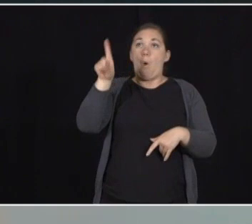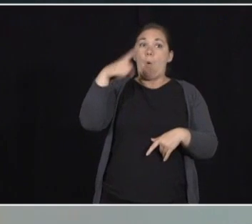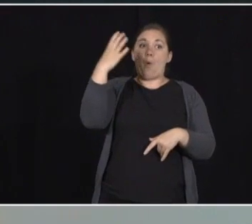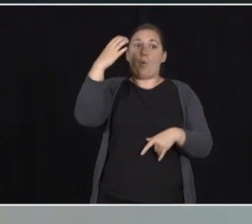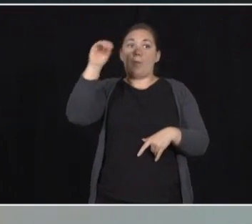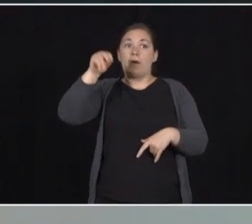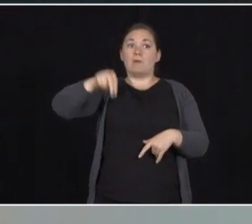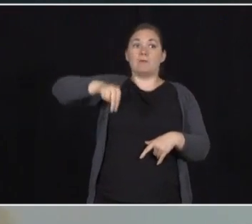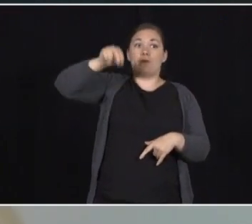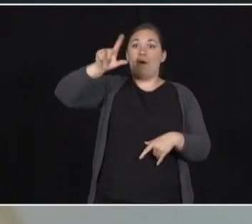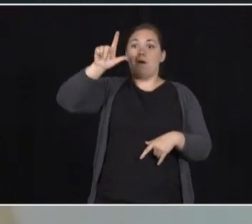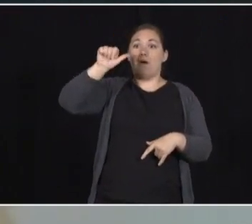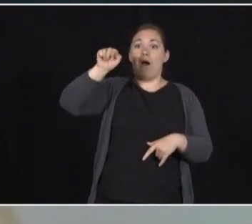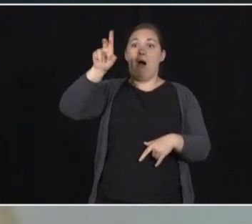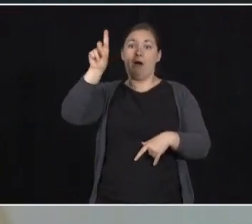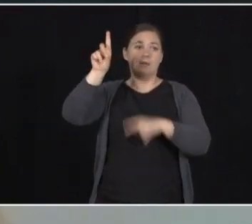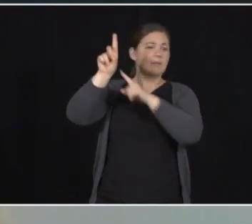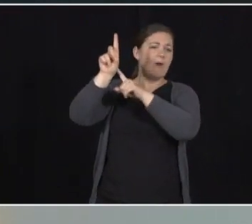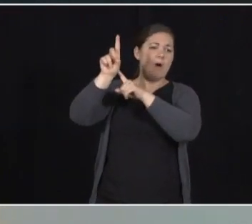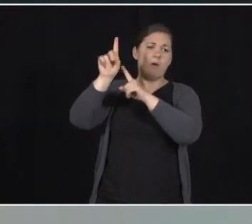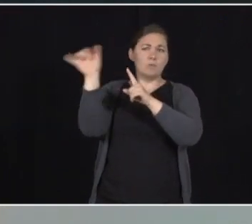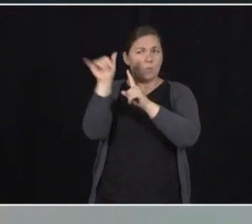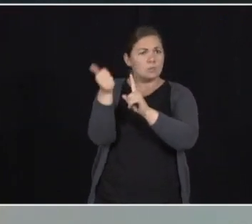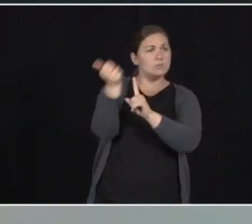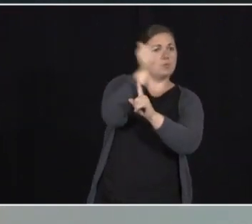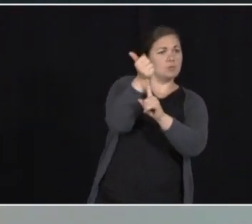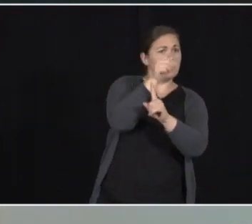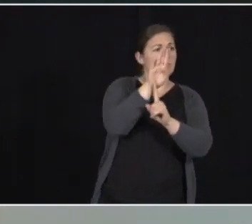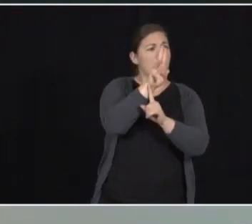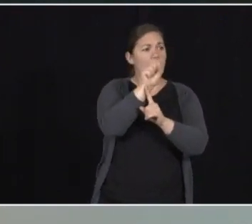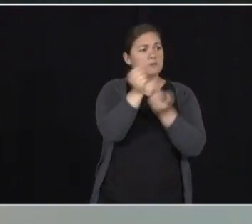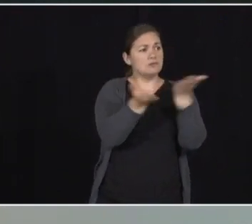carriers may be able to do in an integrated transportation